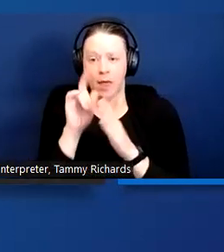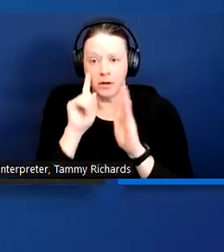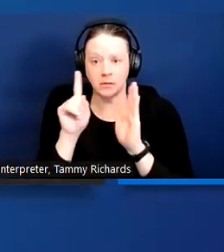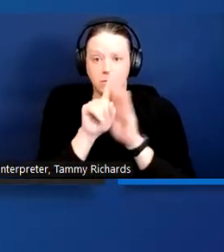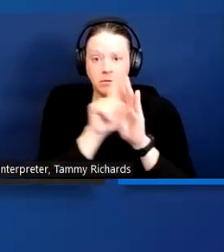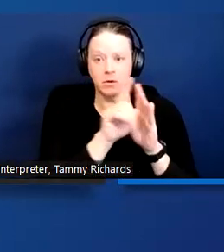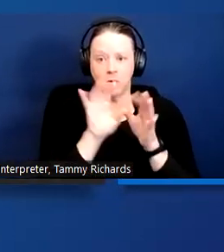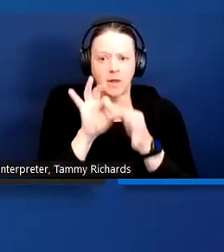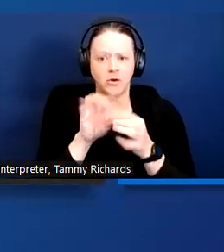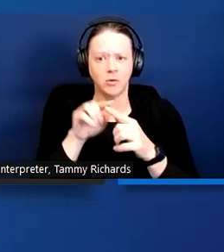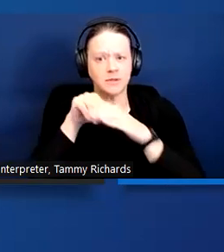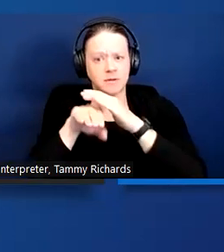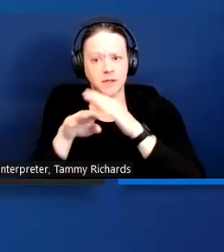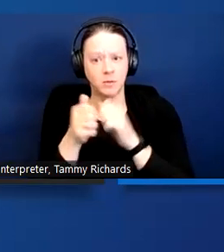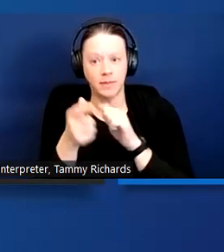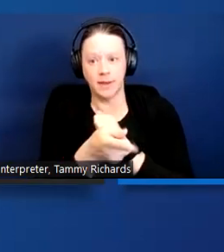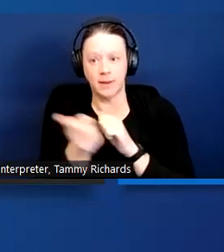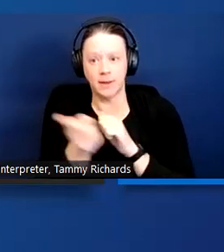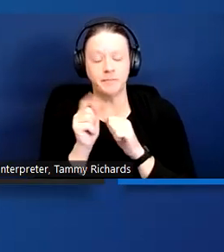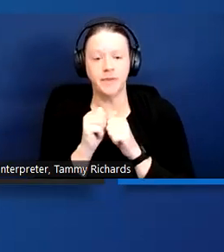of accessibility with them